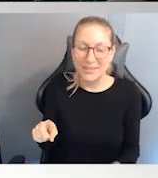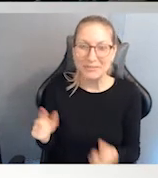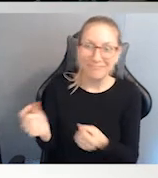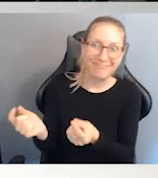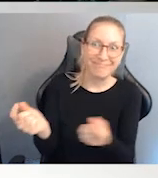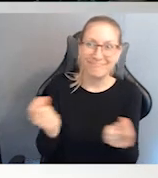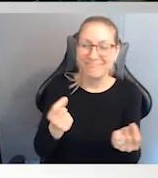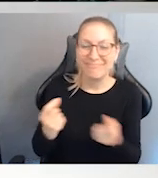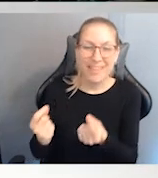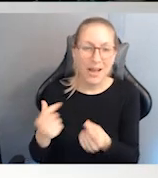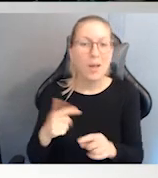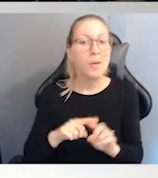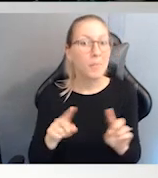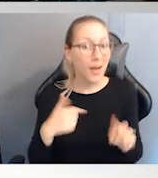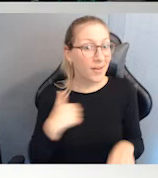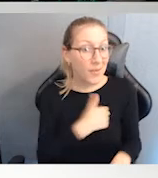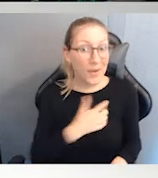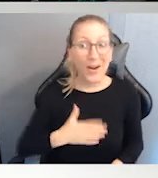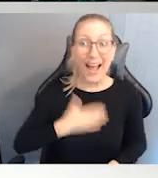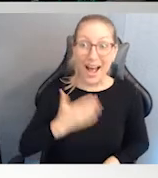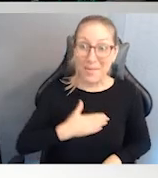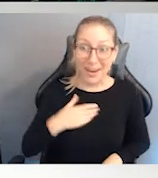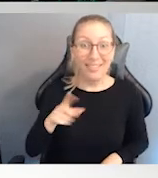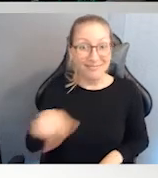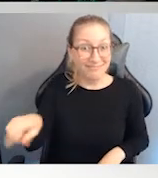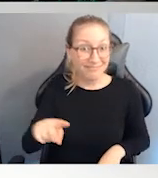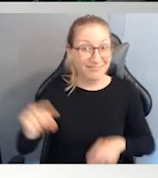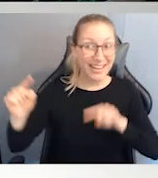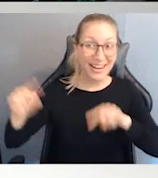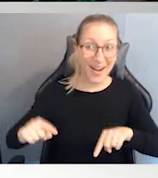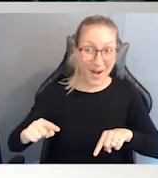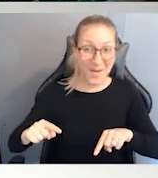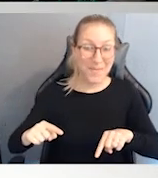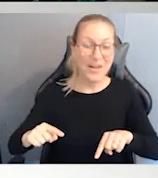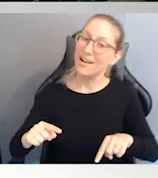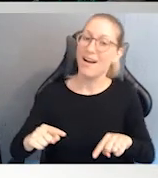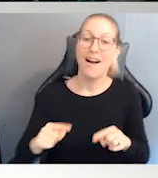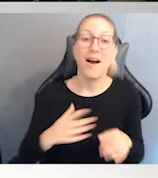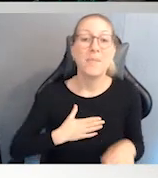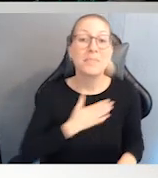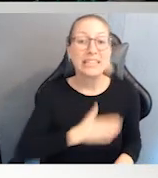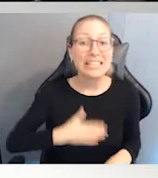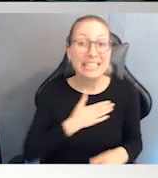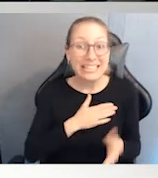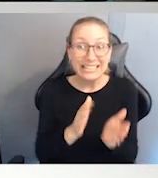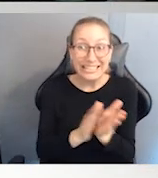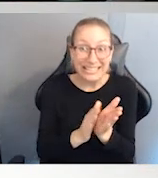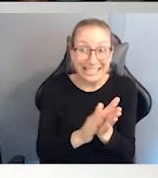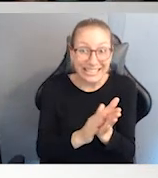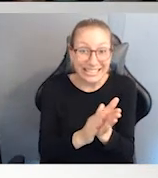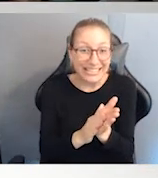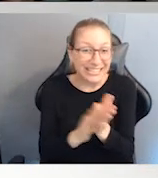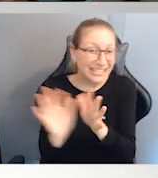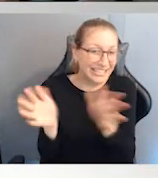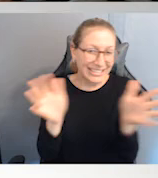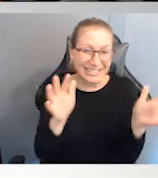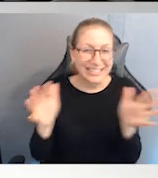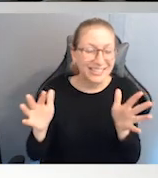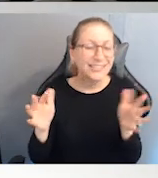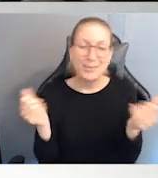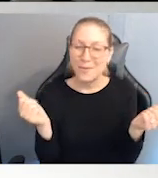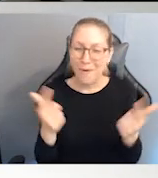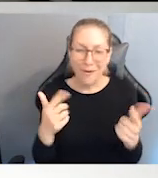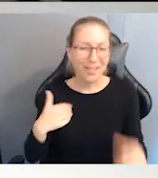do, but we are so glad to have you this morning. Can you guys give a big hand to our guys, all of our Sufi members?